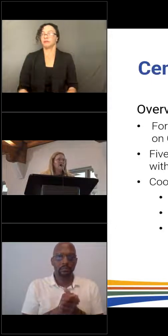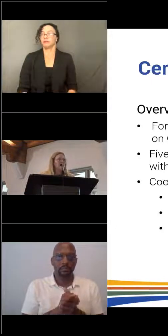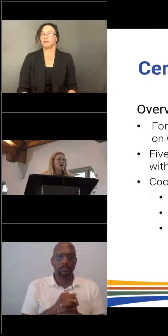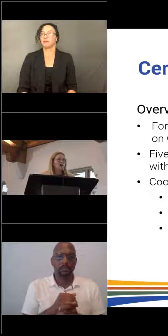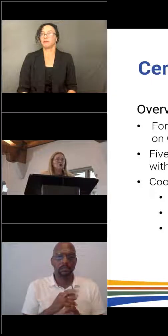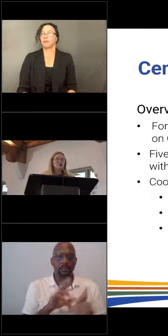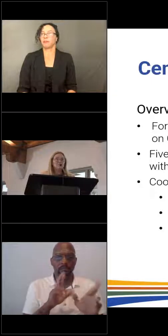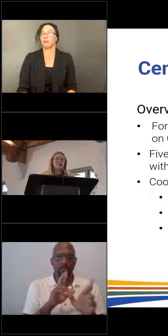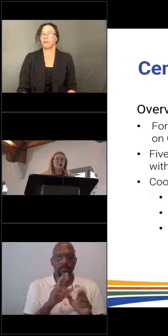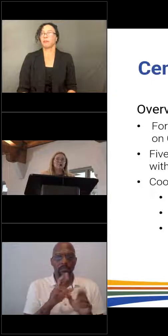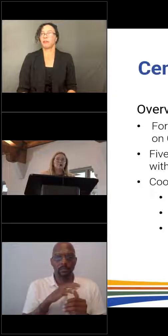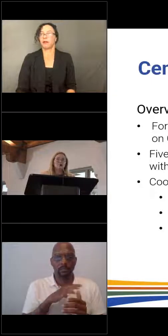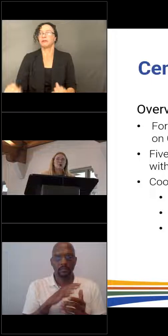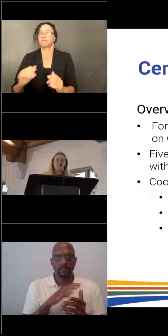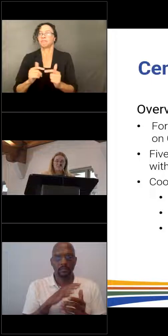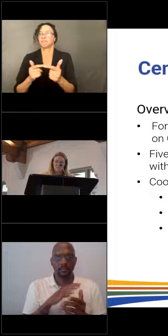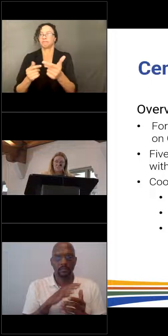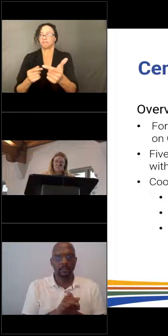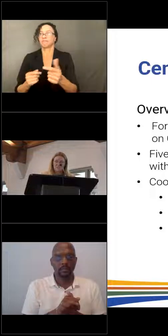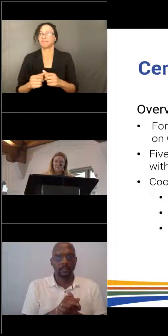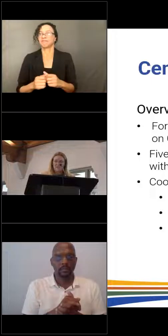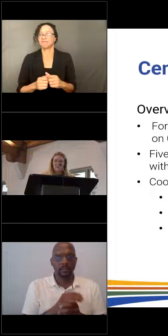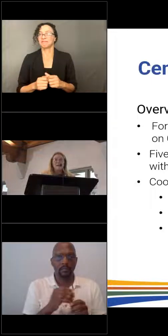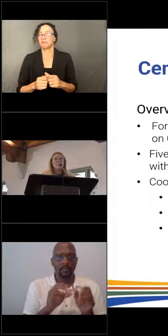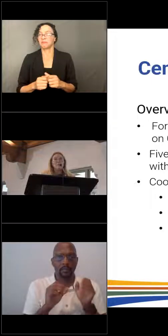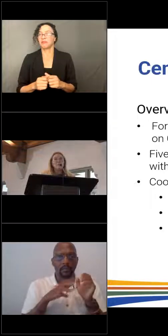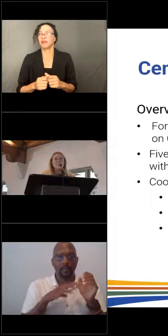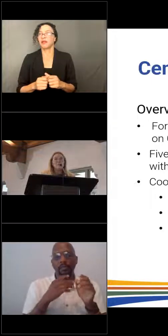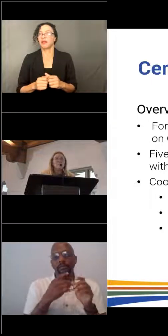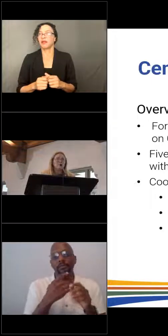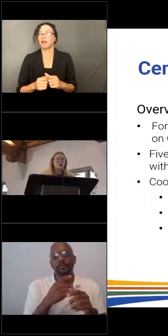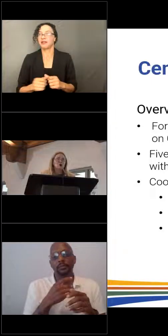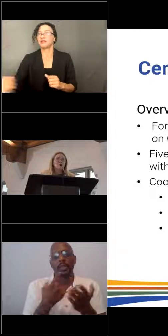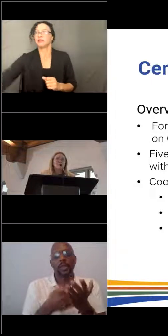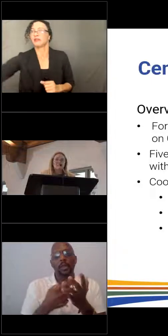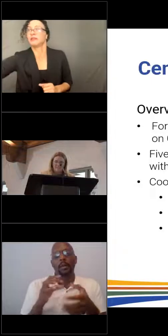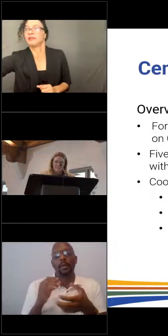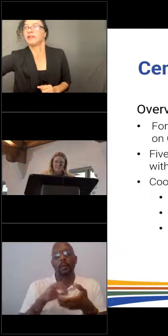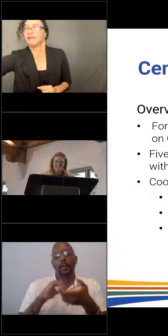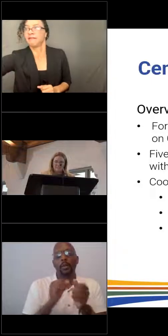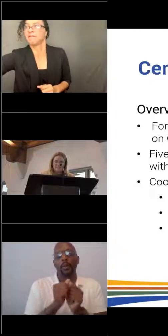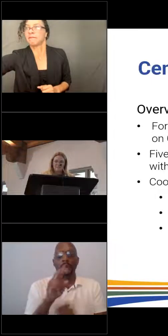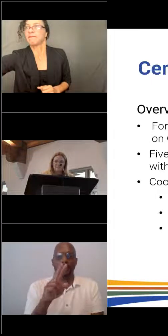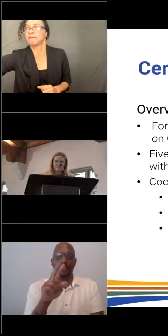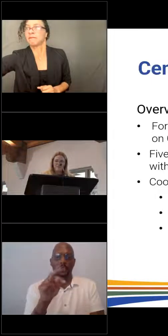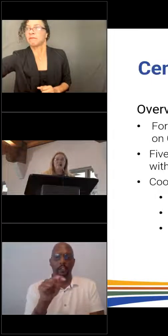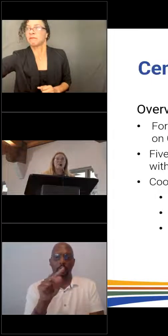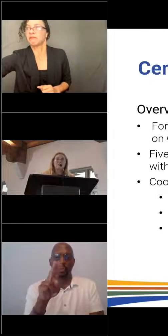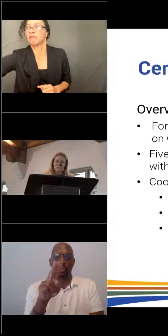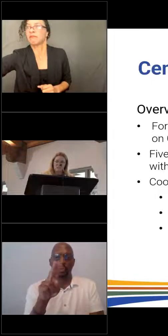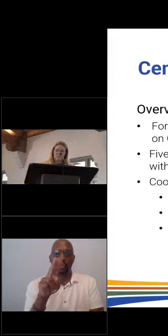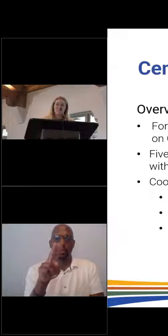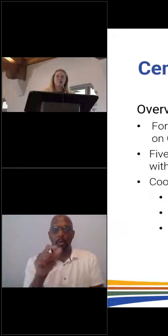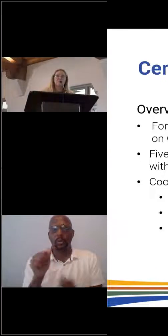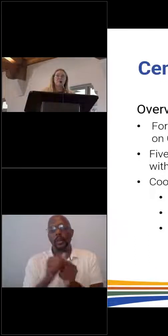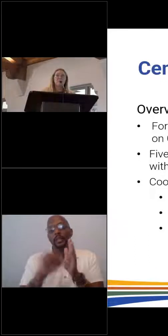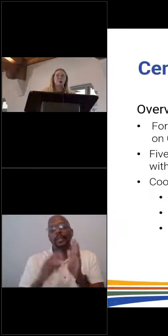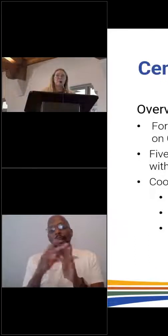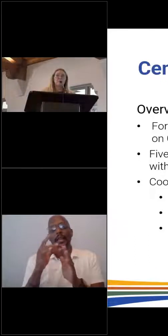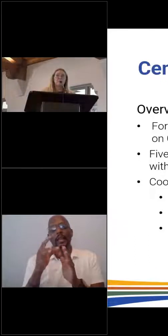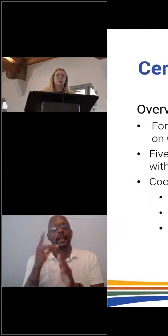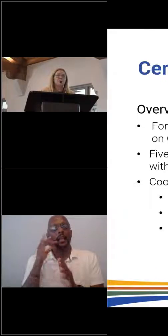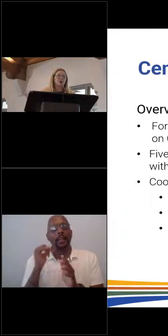get charging facilities throughout the region. And we're partnering with Ventura and the Southern California Association of Governments on